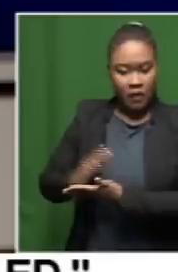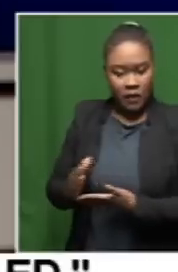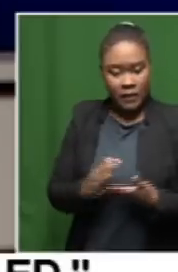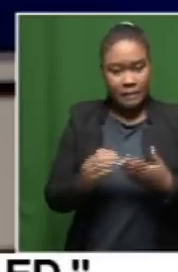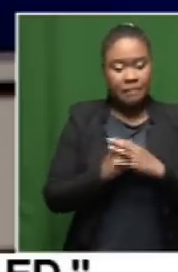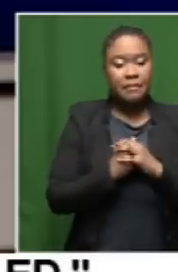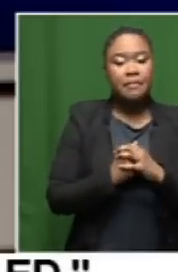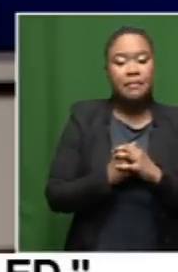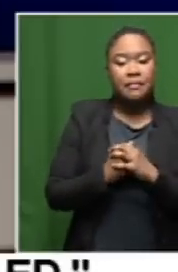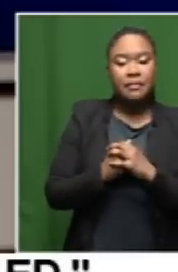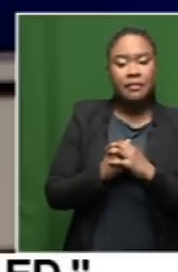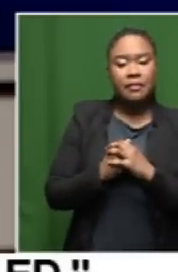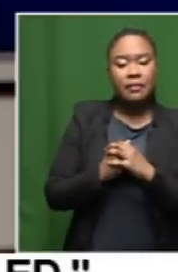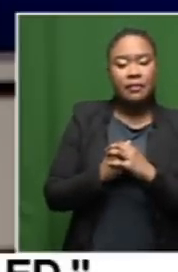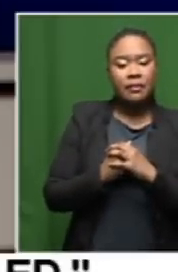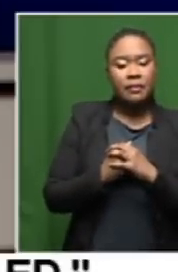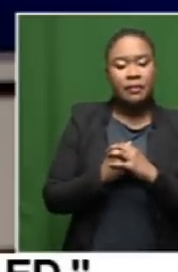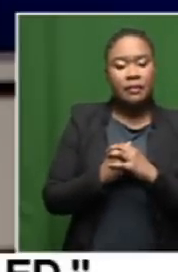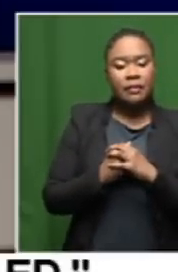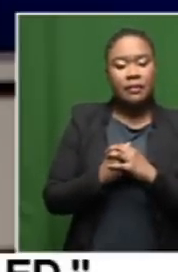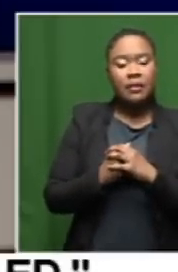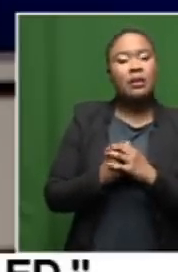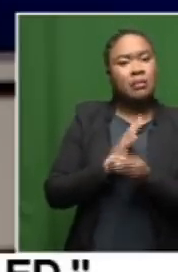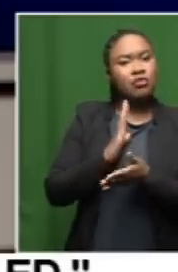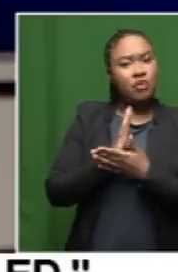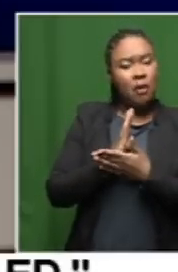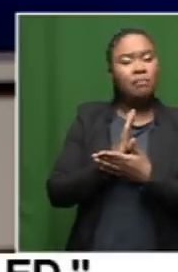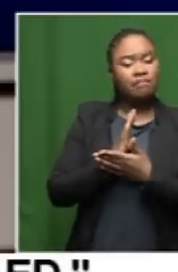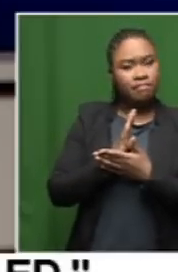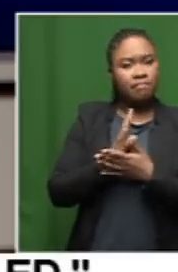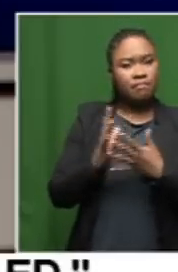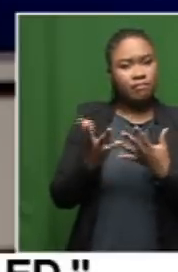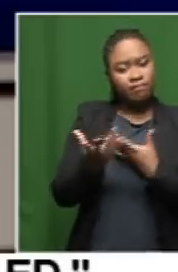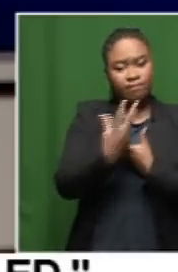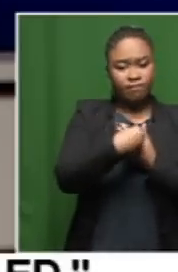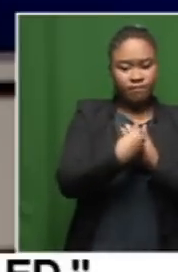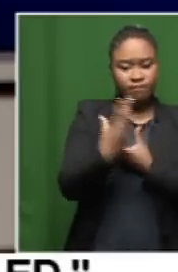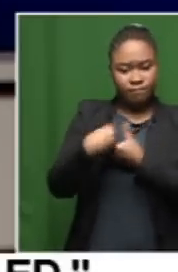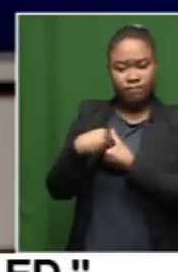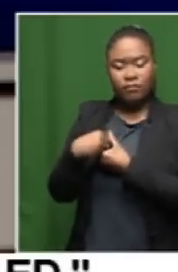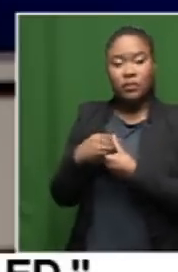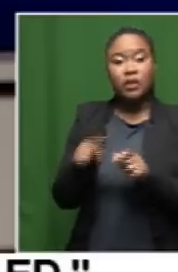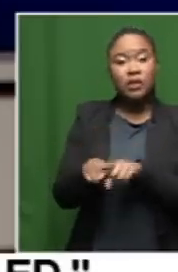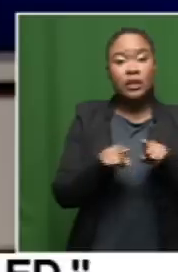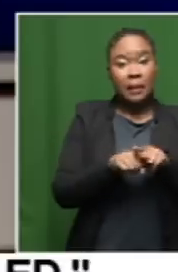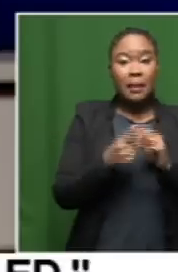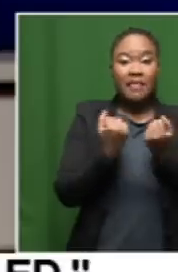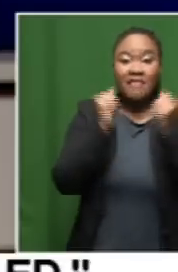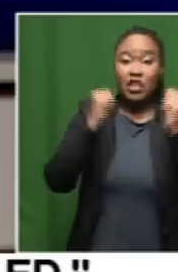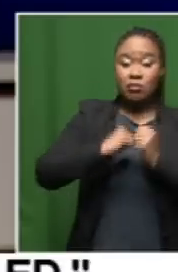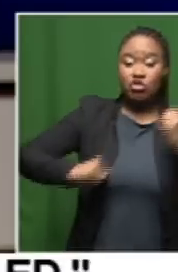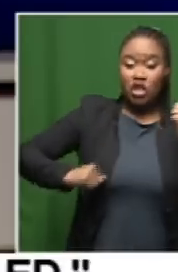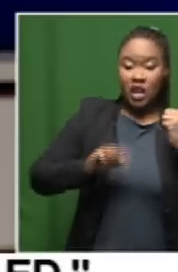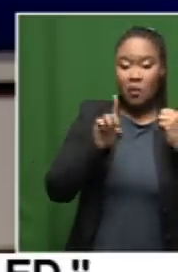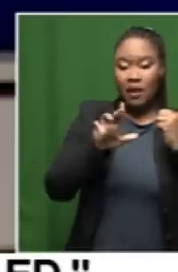by all South Africans across the color line and further embraced in the 1955 adoption of the Freedom Charter, the Congress